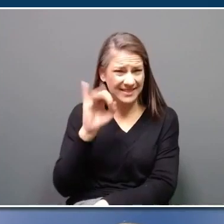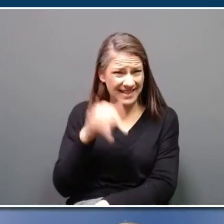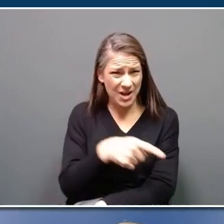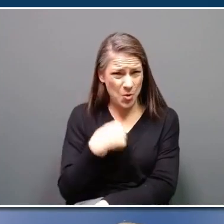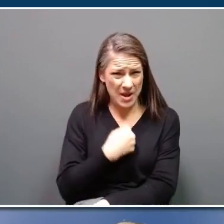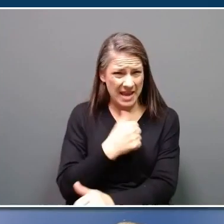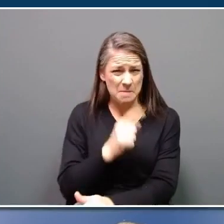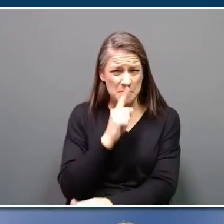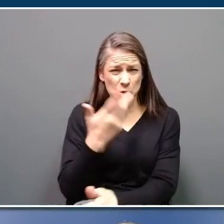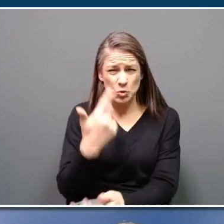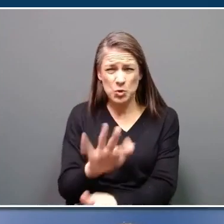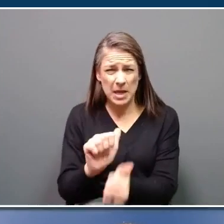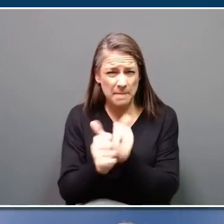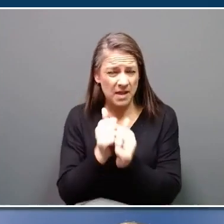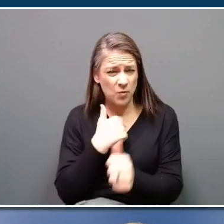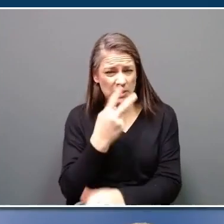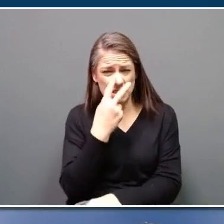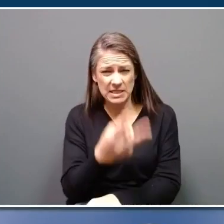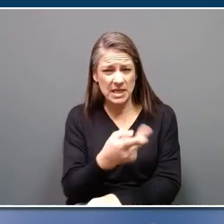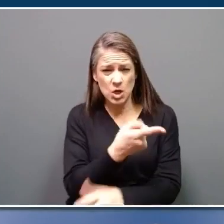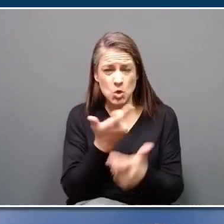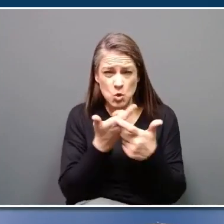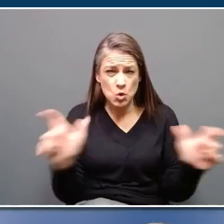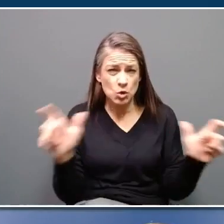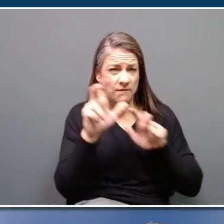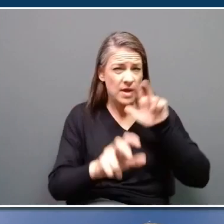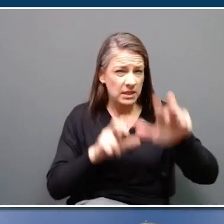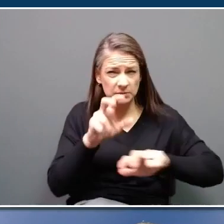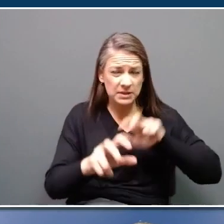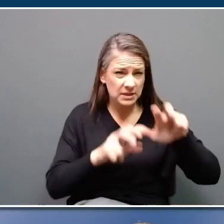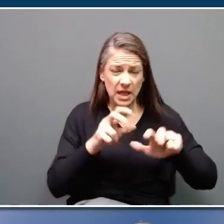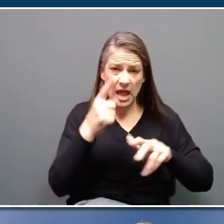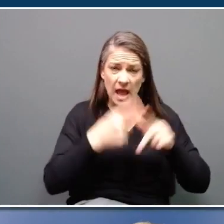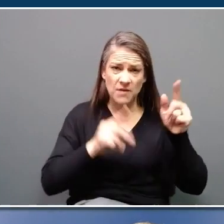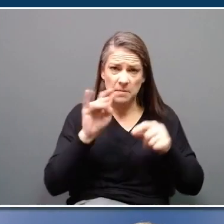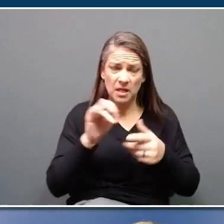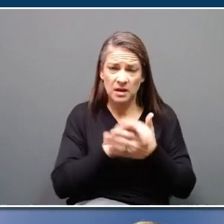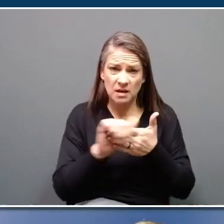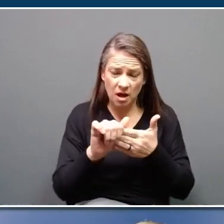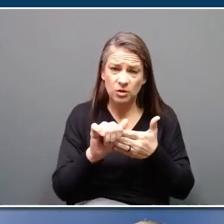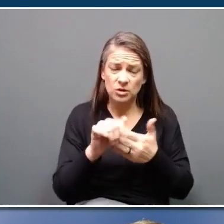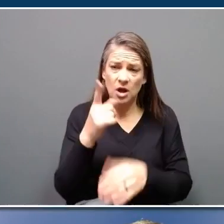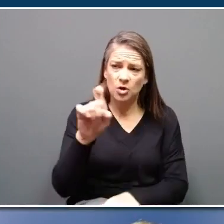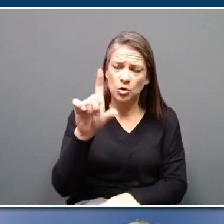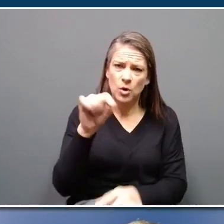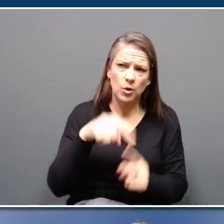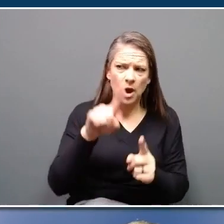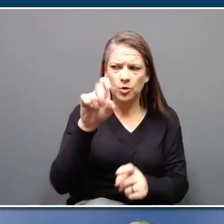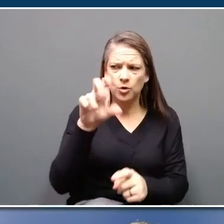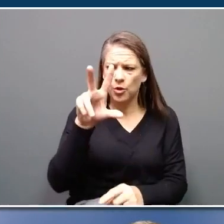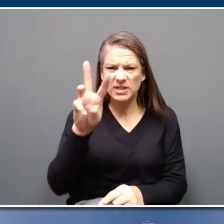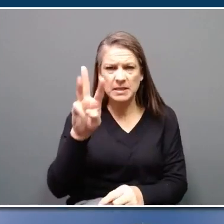incredibly competitive, where we're seeing major investments. It's a $500,000 in a $120 to $136